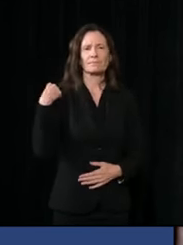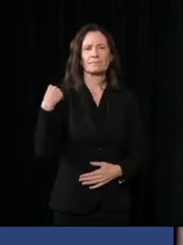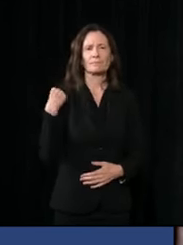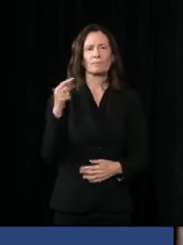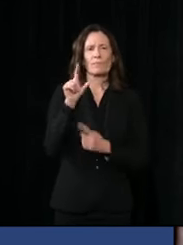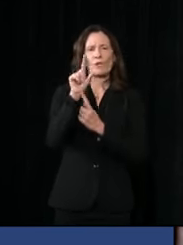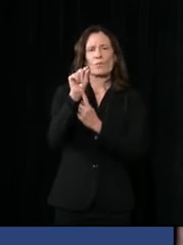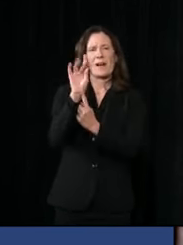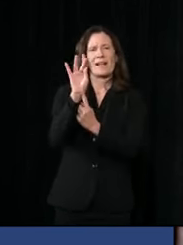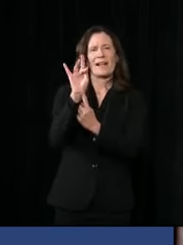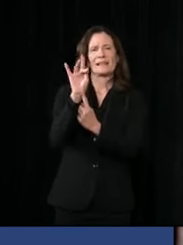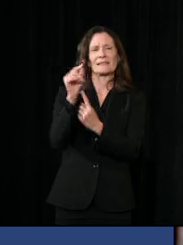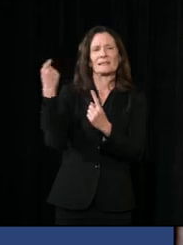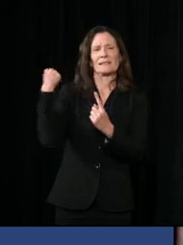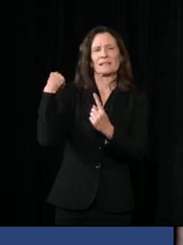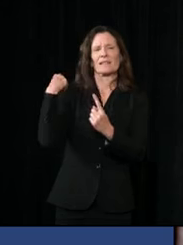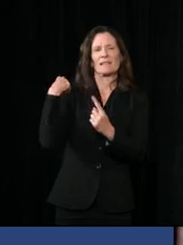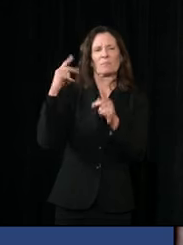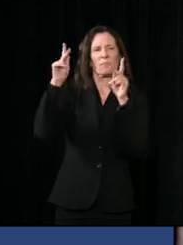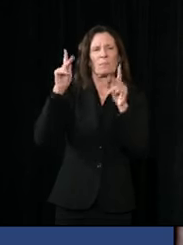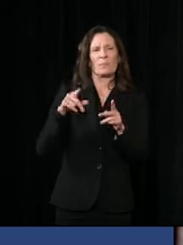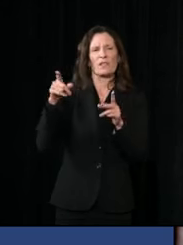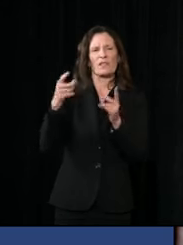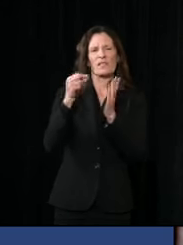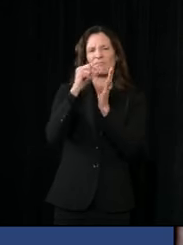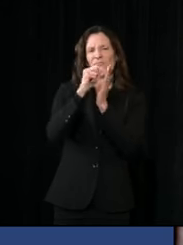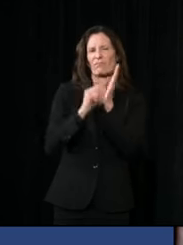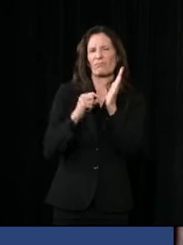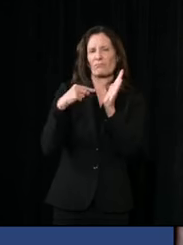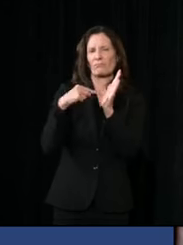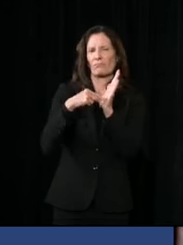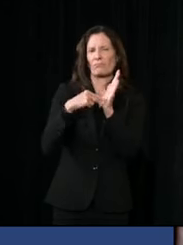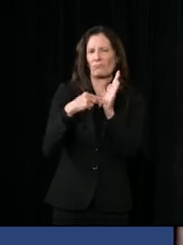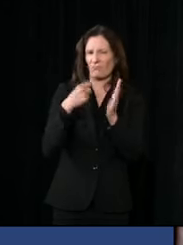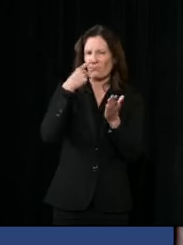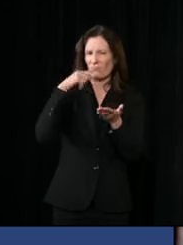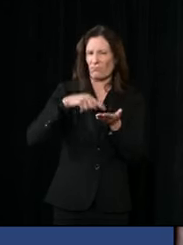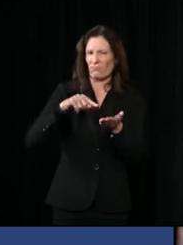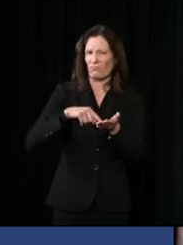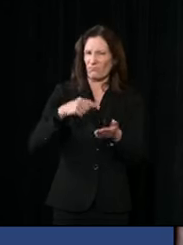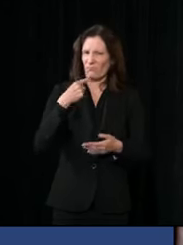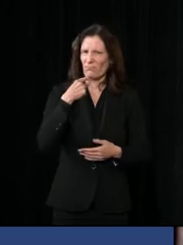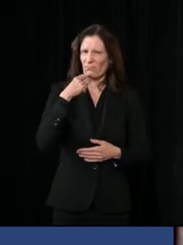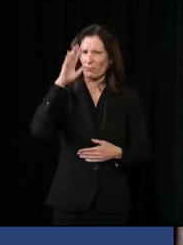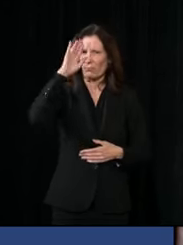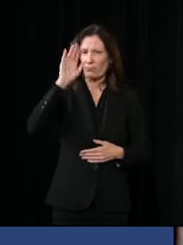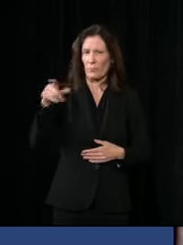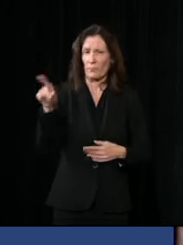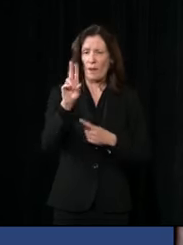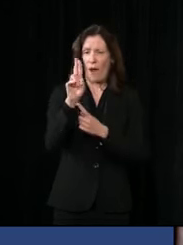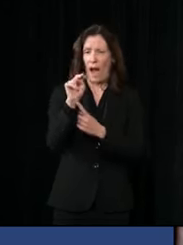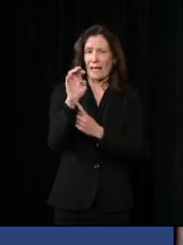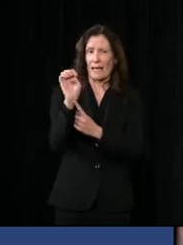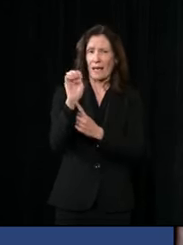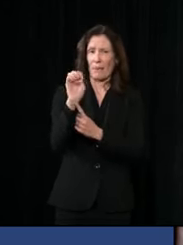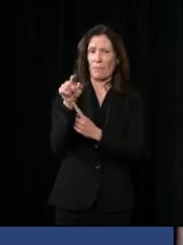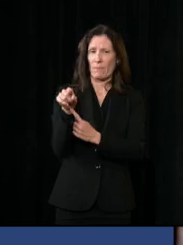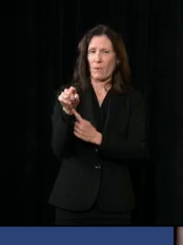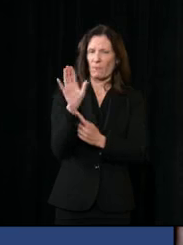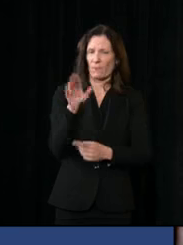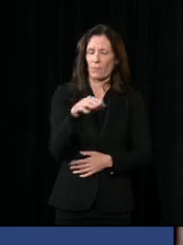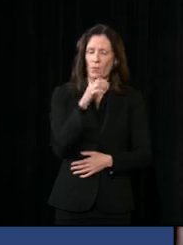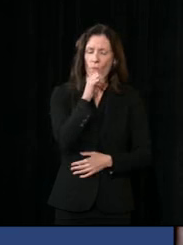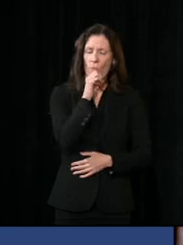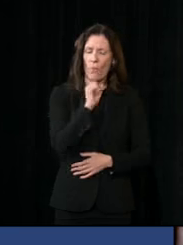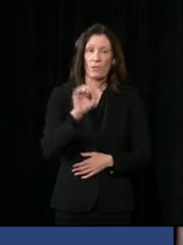was, quote, woefully outdated, with the potential of putting the entire system at risk. Can you say why the new computer